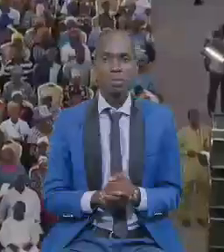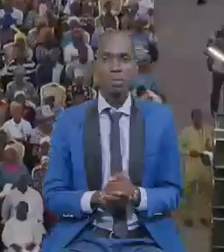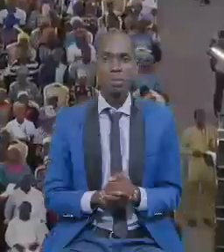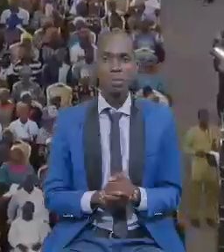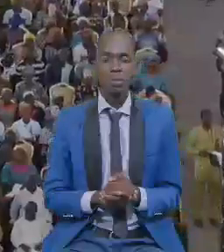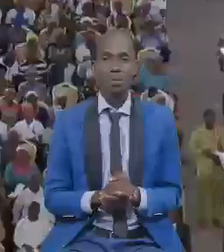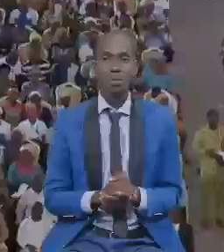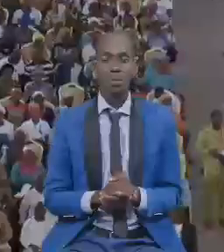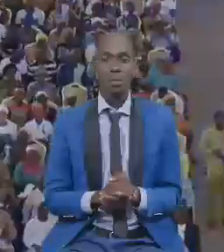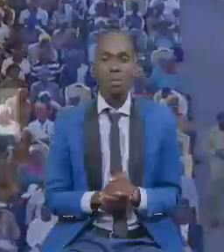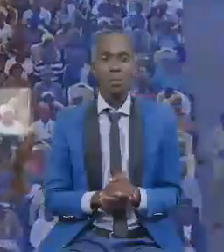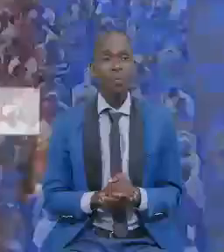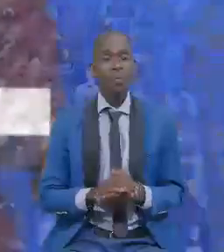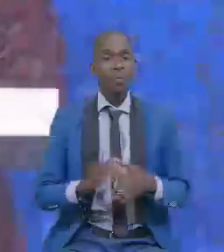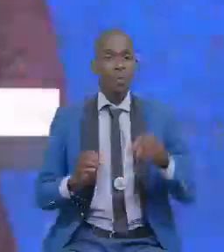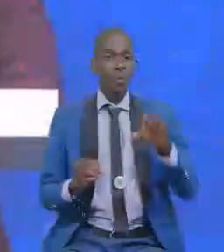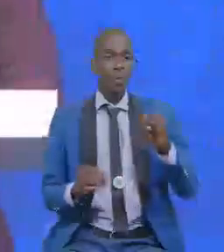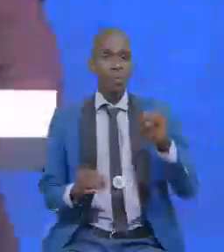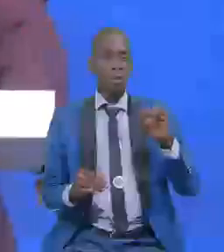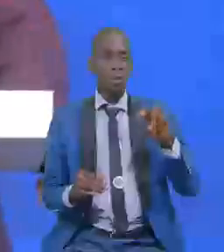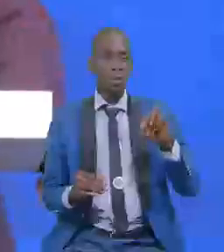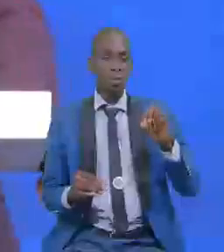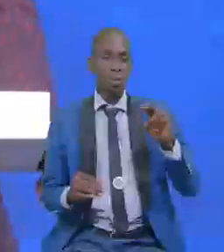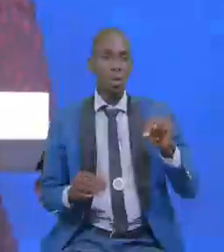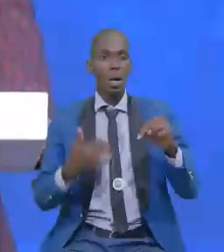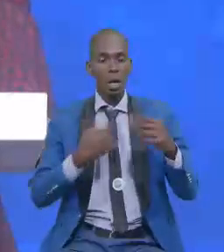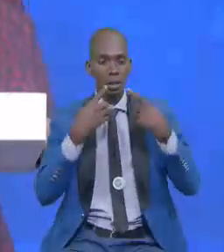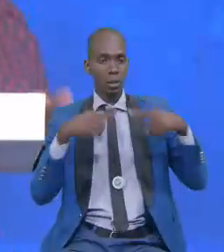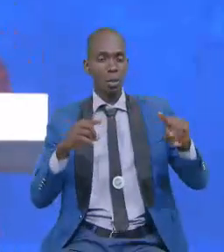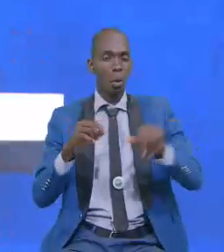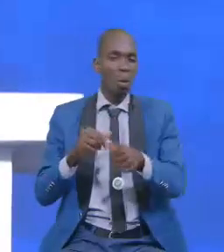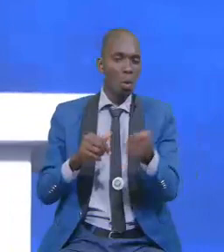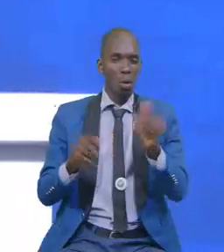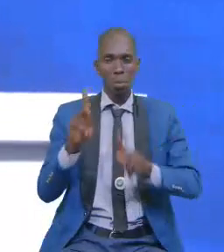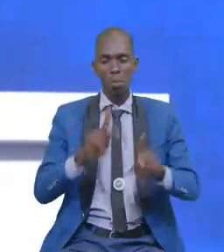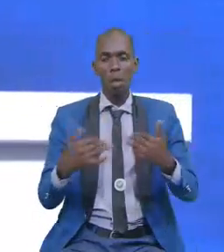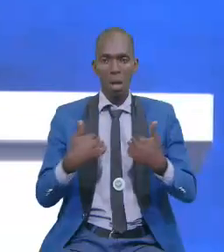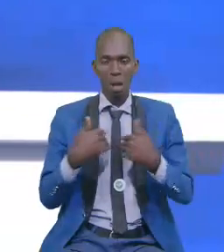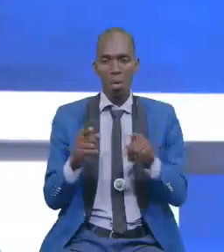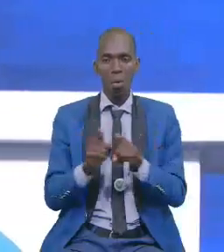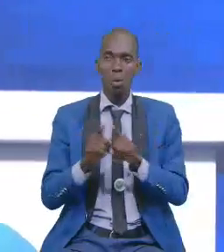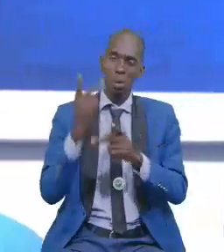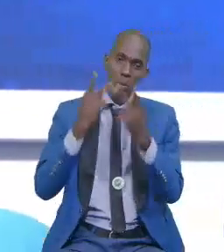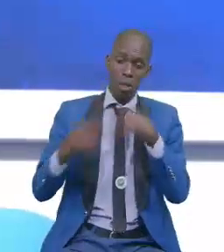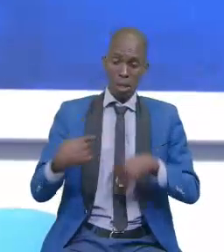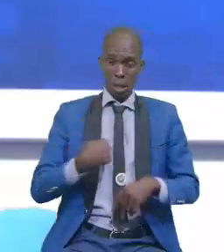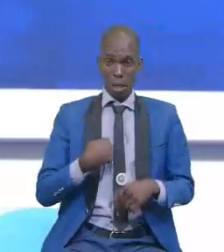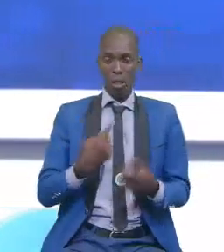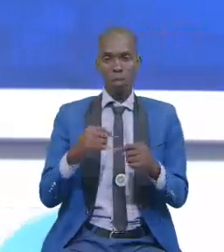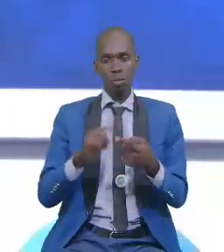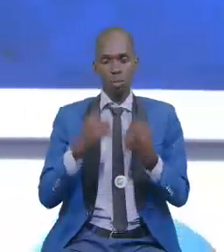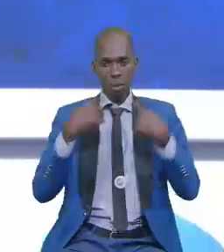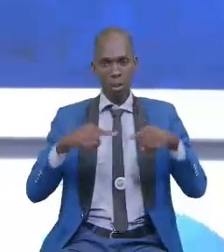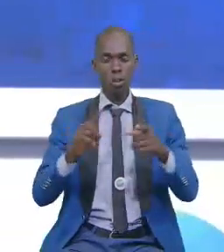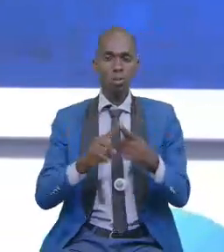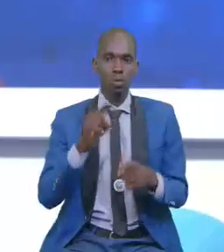Simon has declared, other people have declared, and I come to declare to you